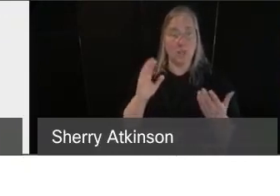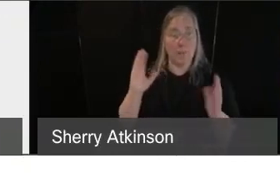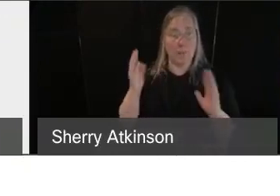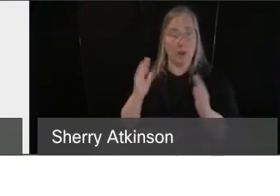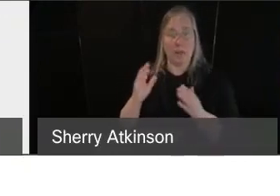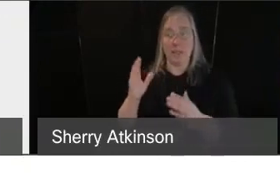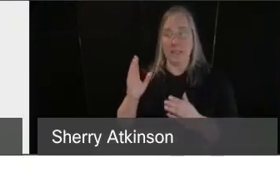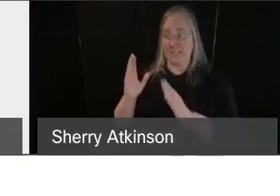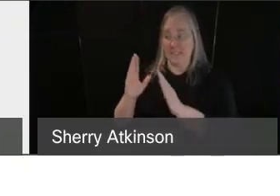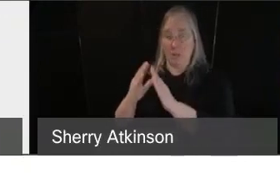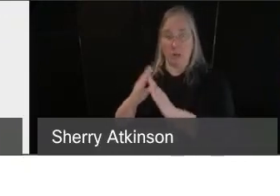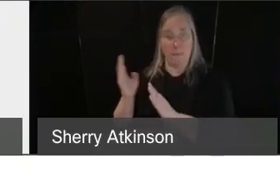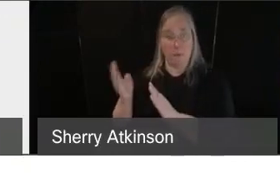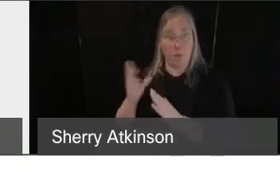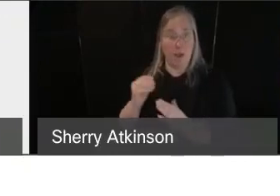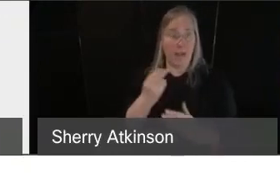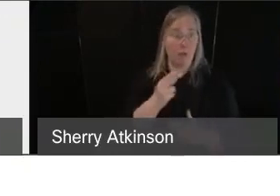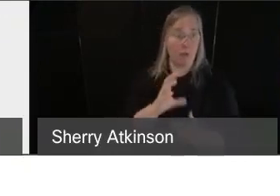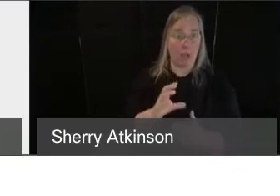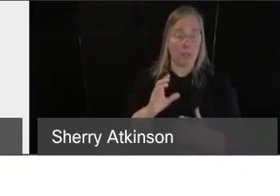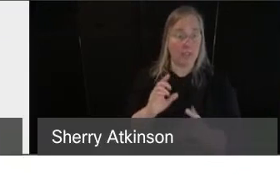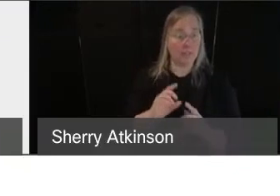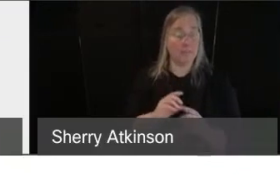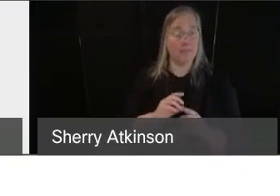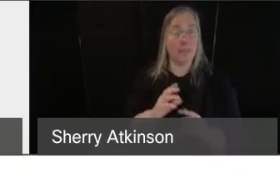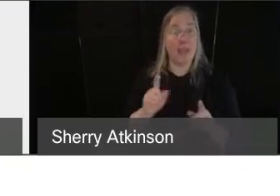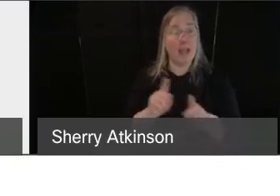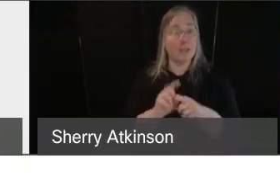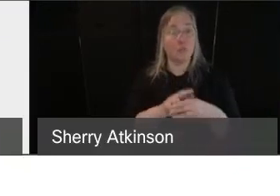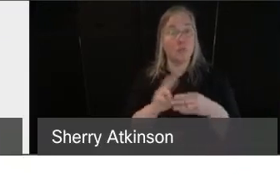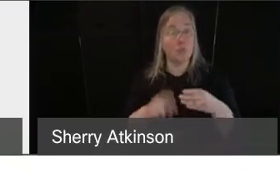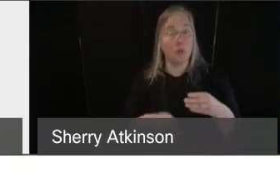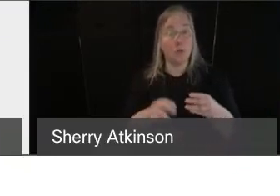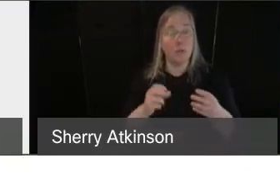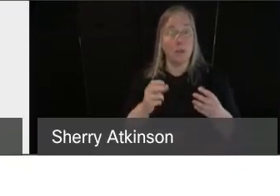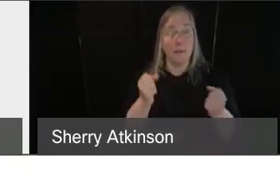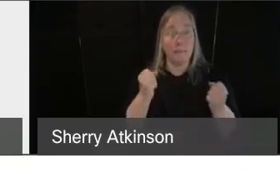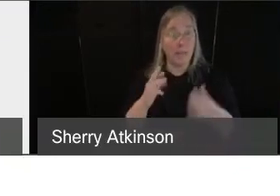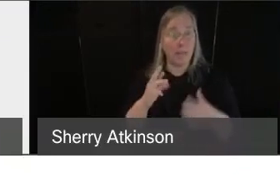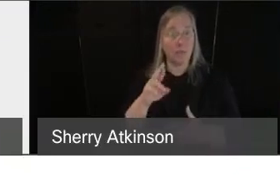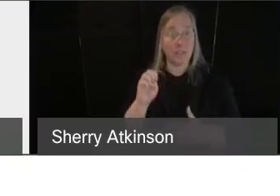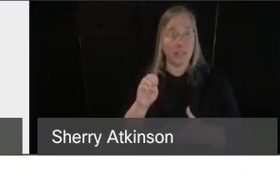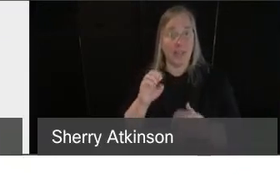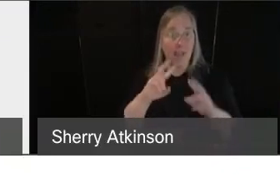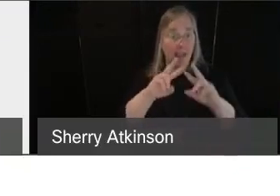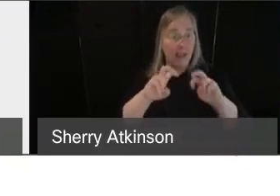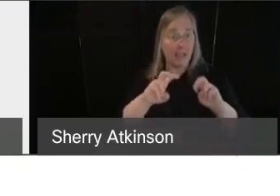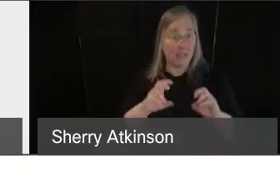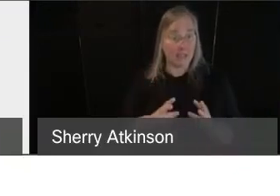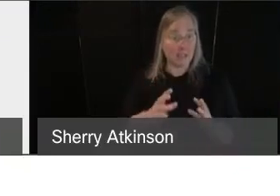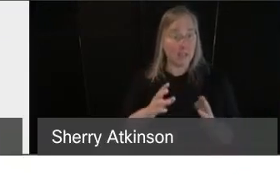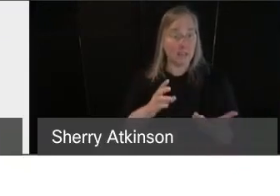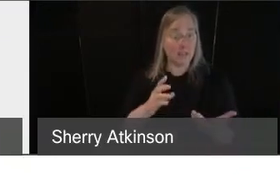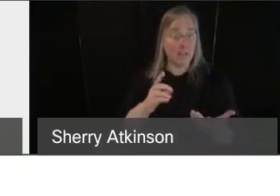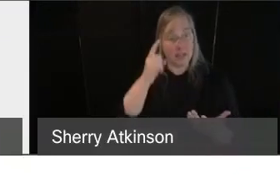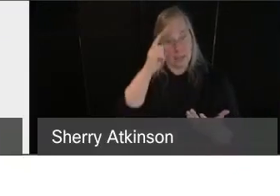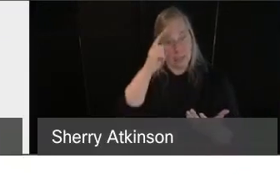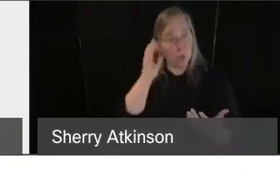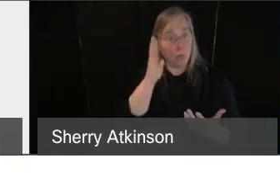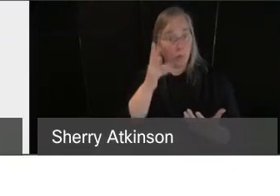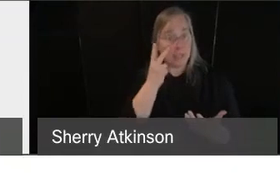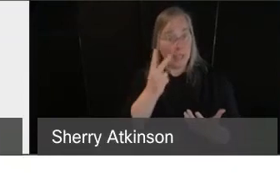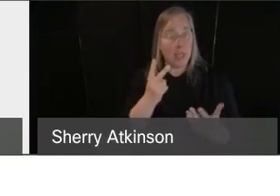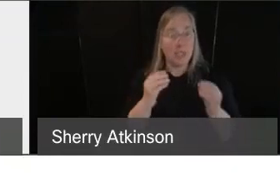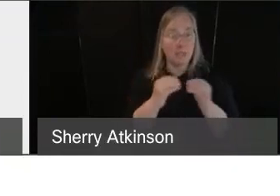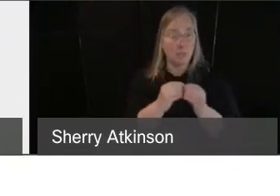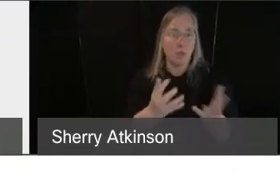And as a result, one of the things that many real estate analysts think we're going to see is more demand for suburban